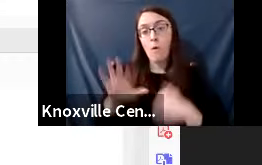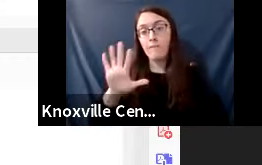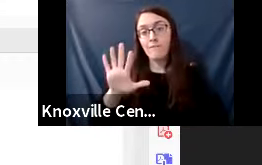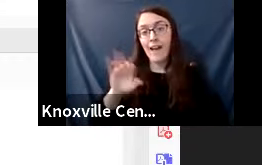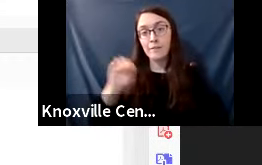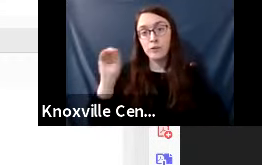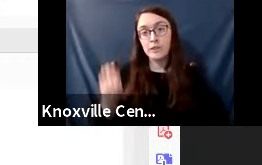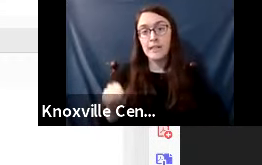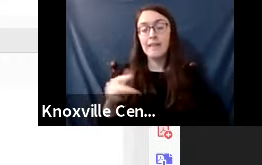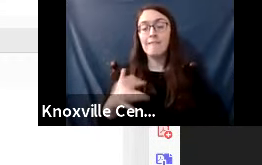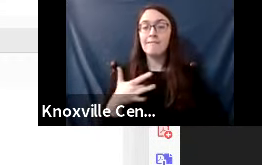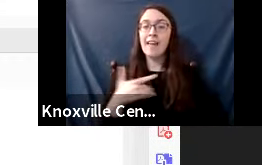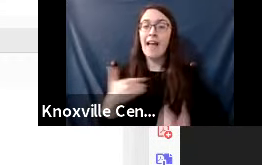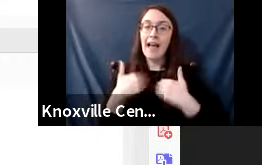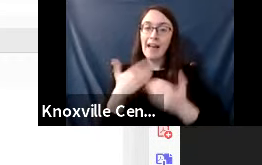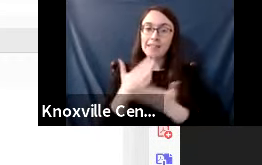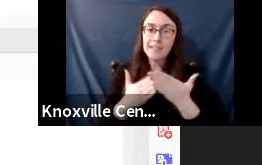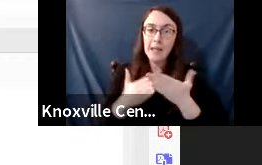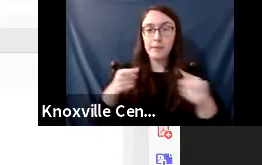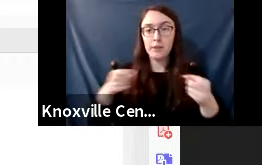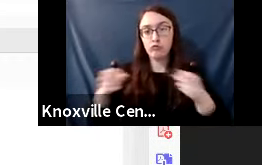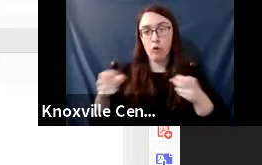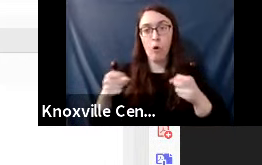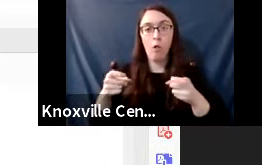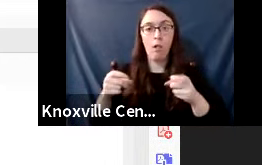of pandemic control. Next slide, please.